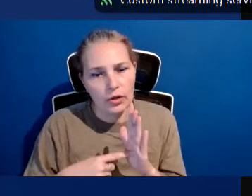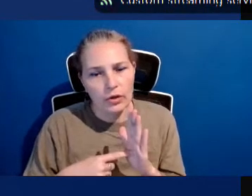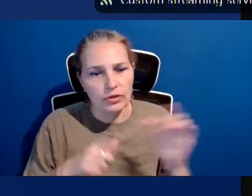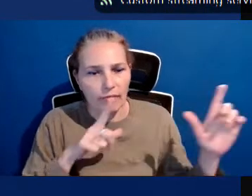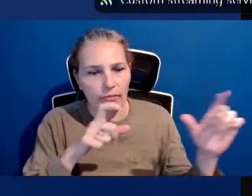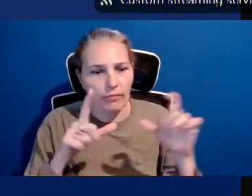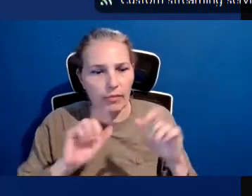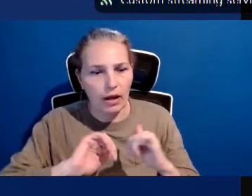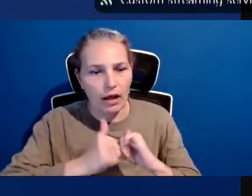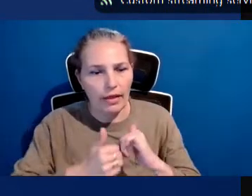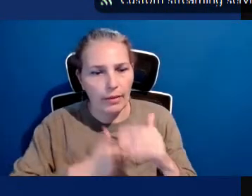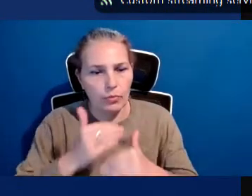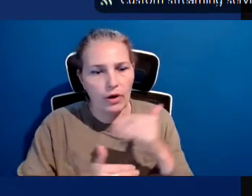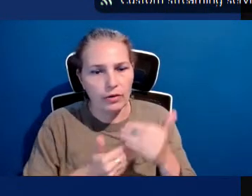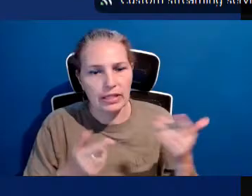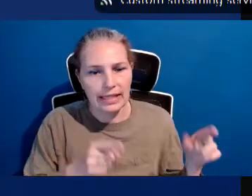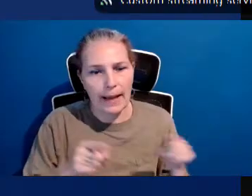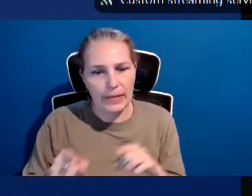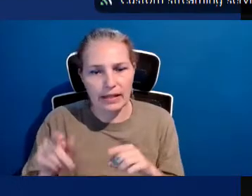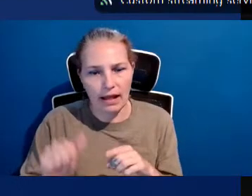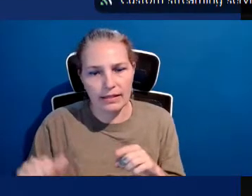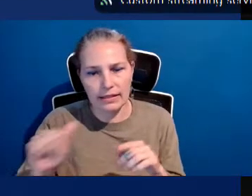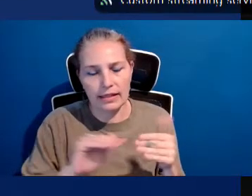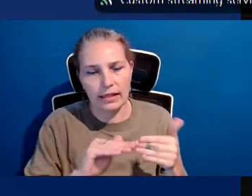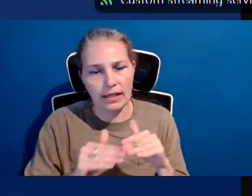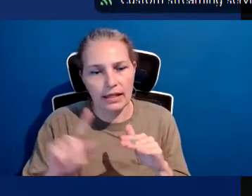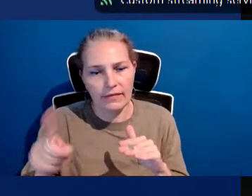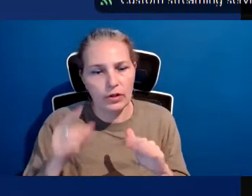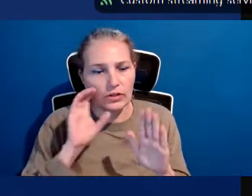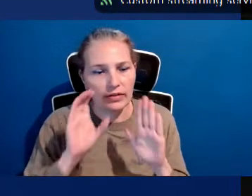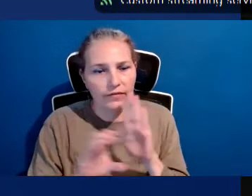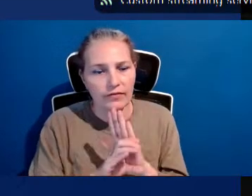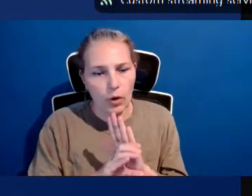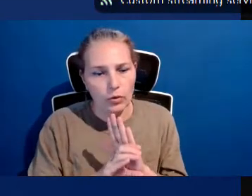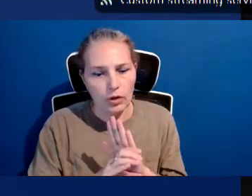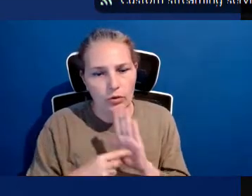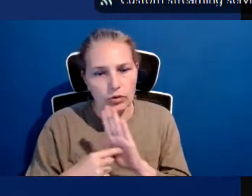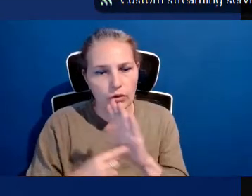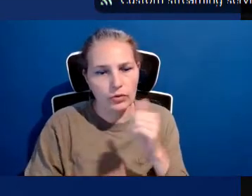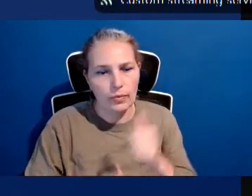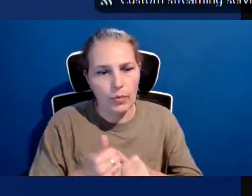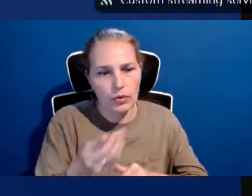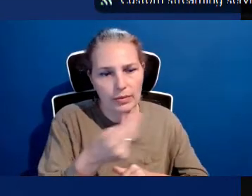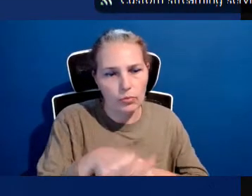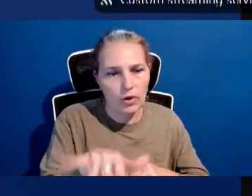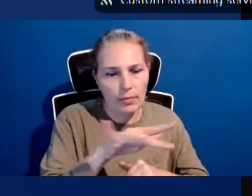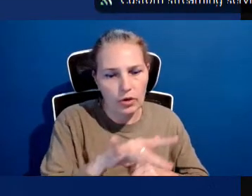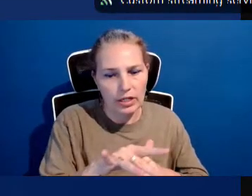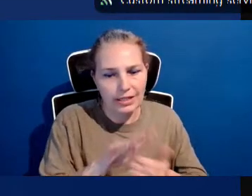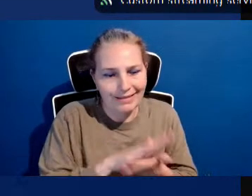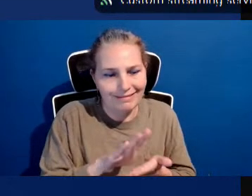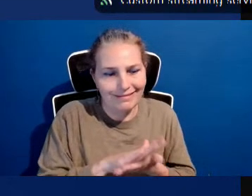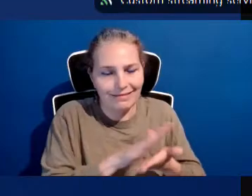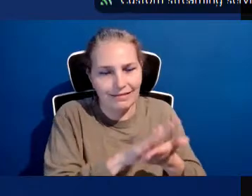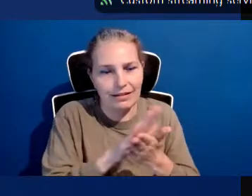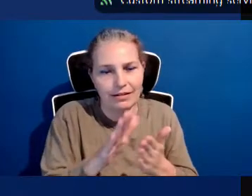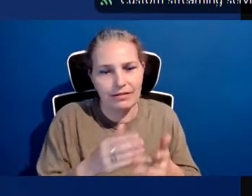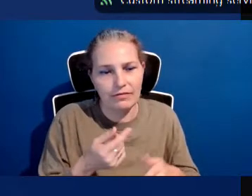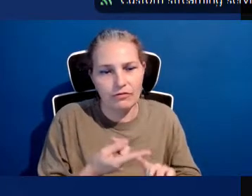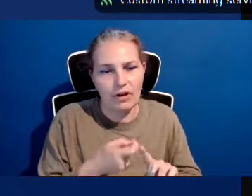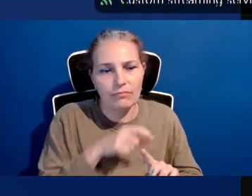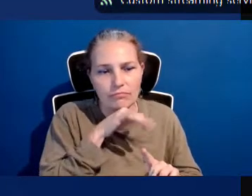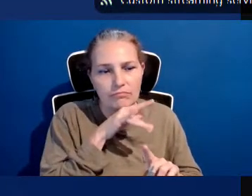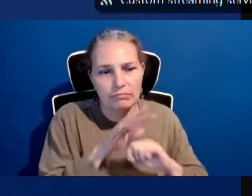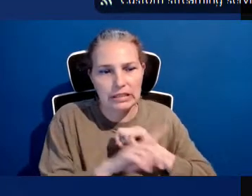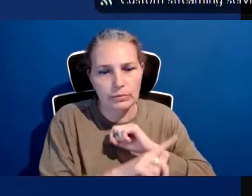made in the Altadena community. This first photo shows the majority of properties cleared from debris. And if we can move to the